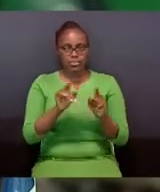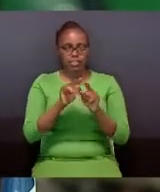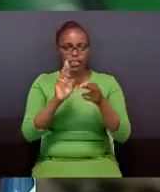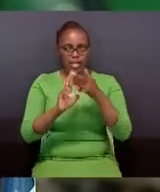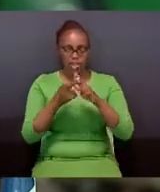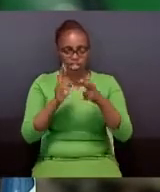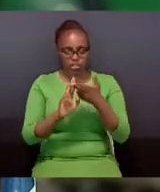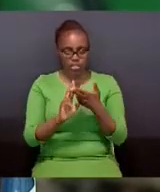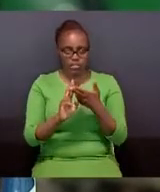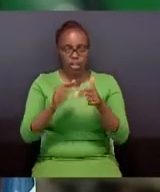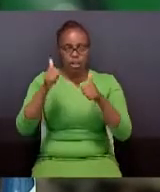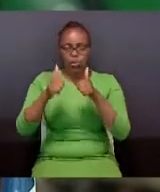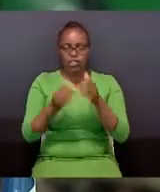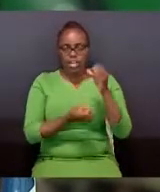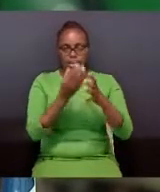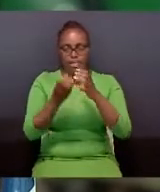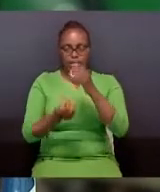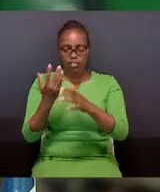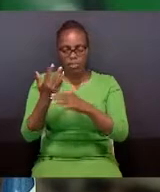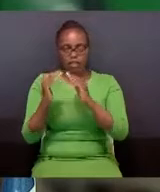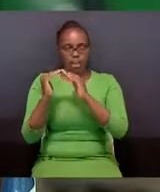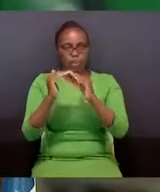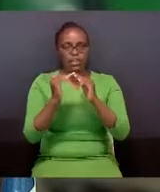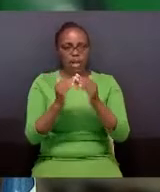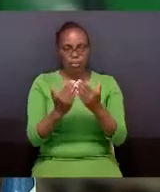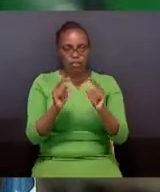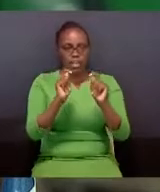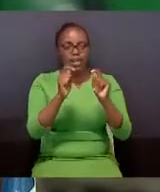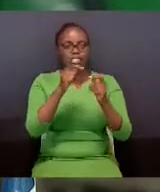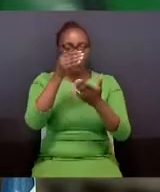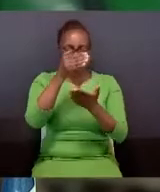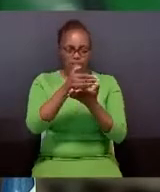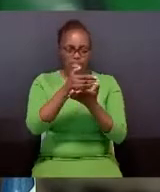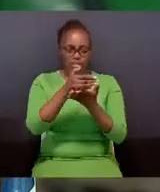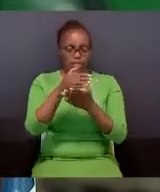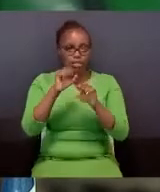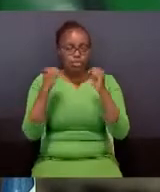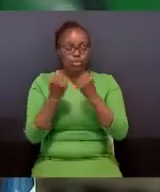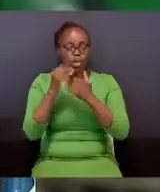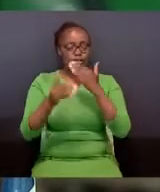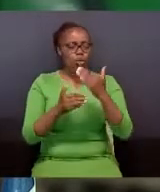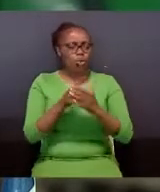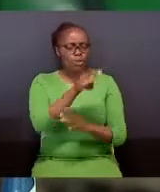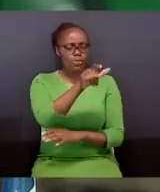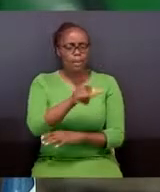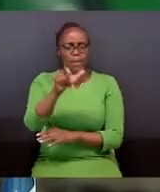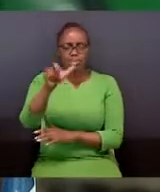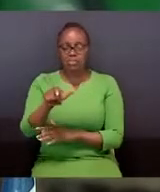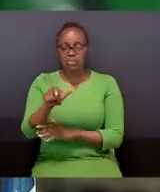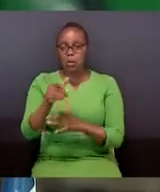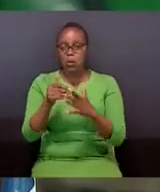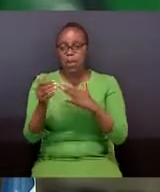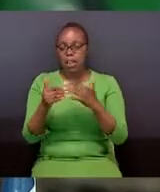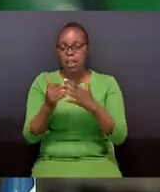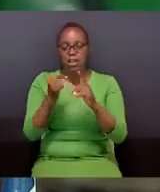regulations that creates an equitable and just society where all people, irrespective of